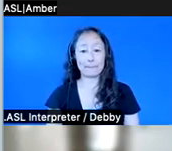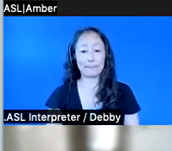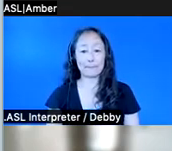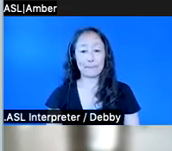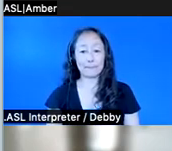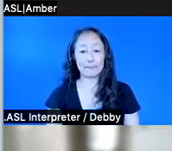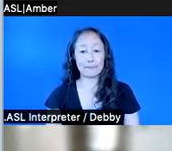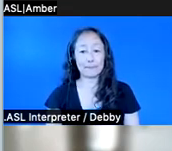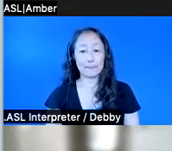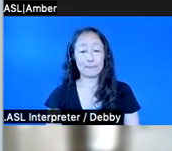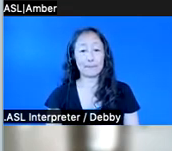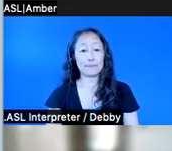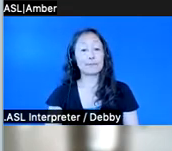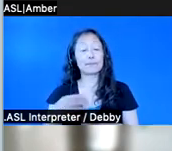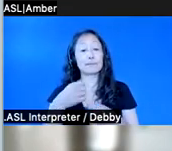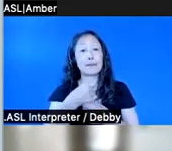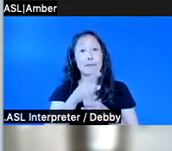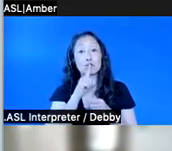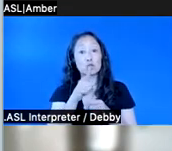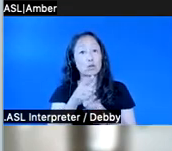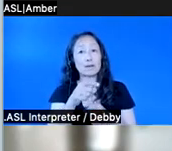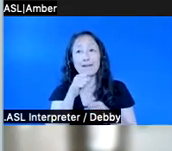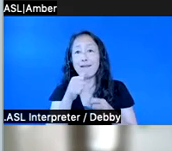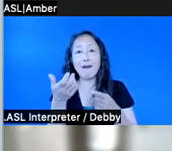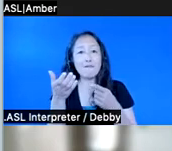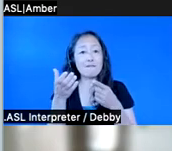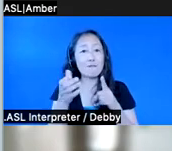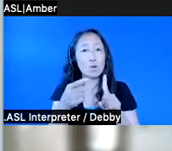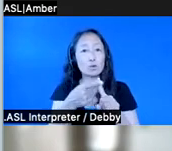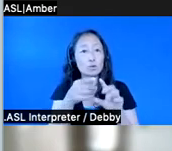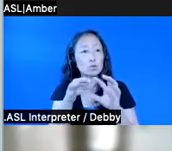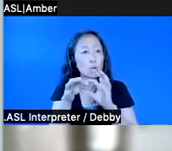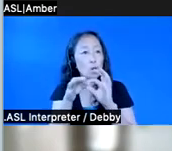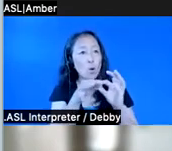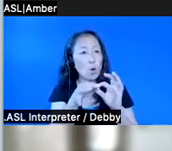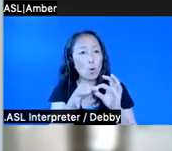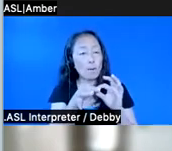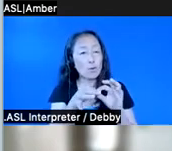Ensuring that they're not forced to cooperate or follow rules that might jeopardize their safety,